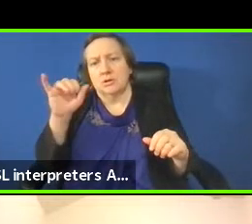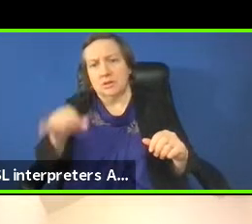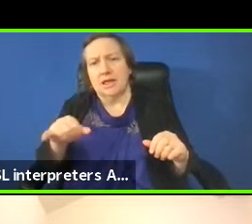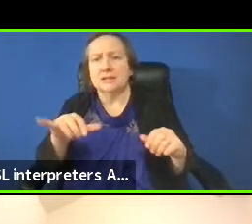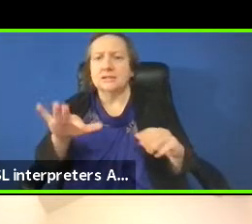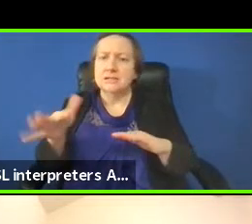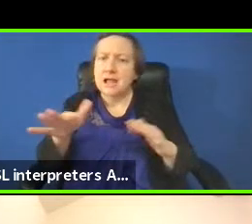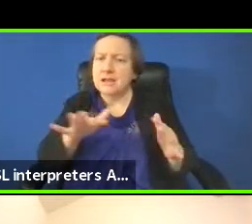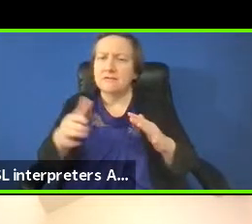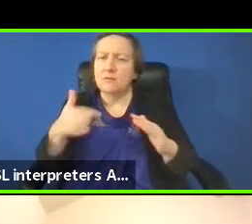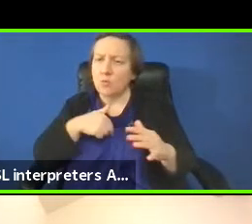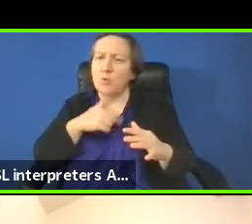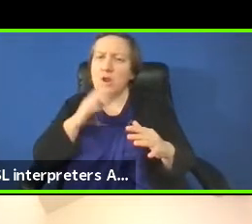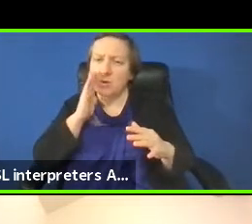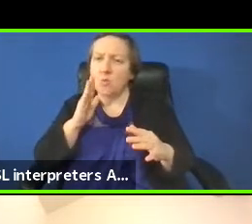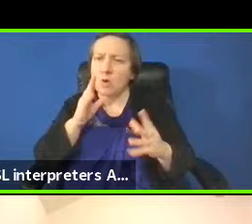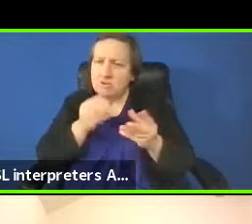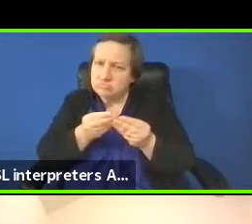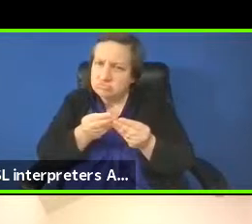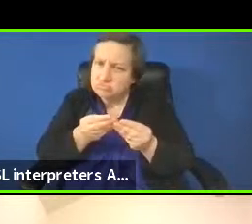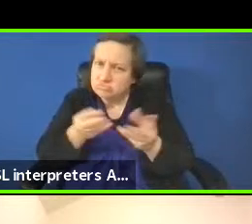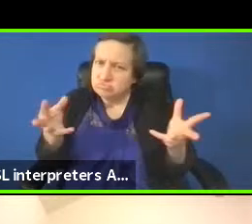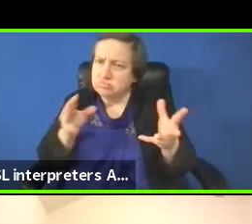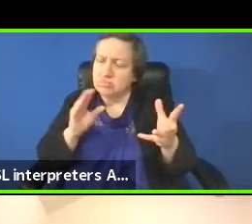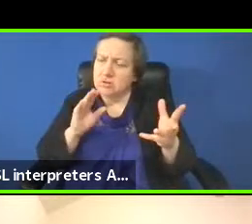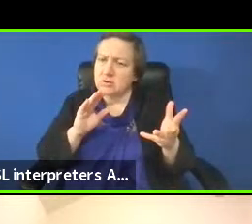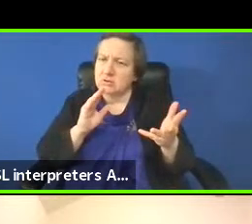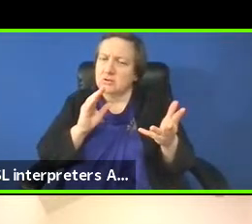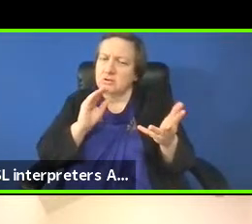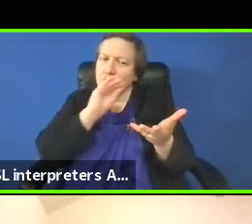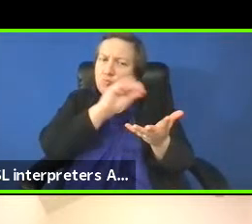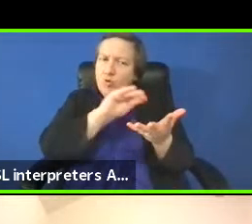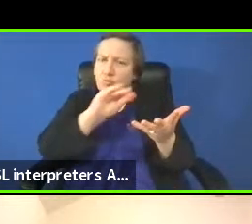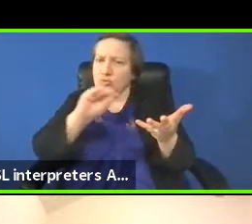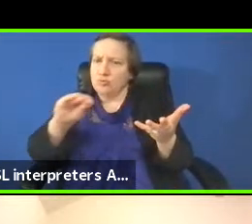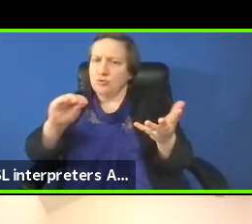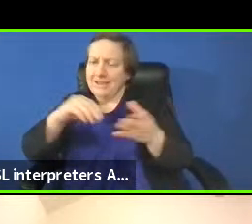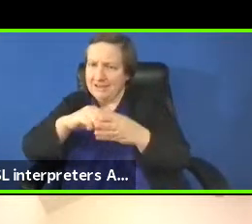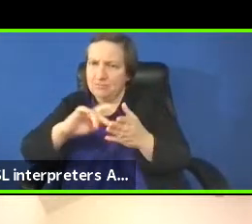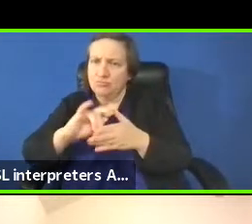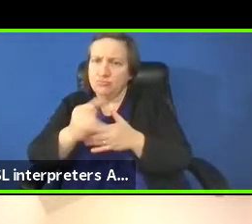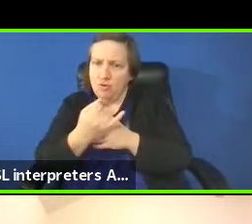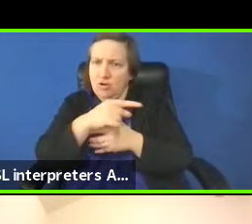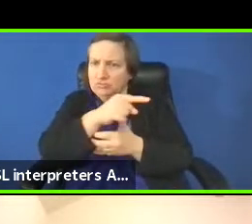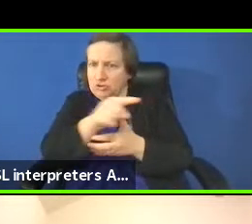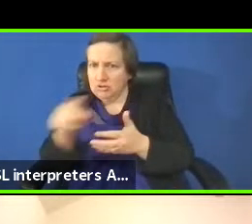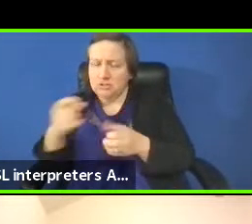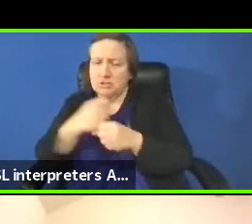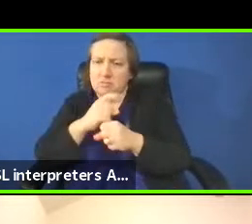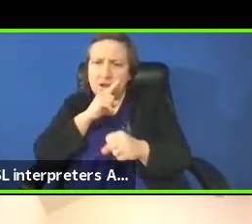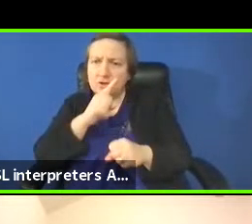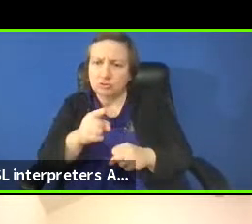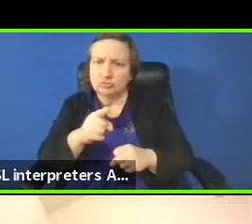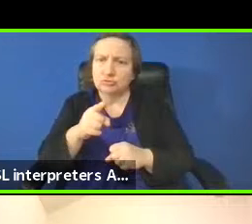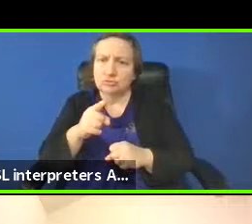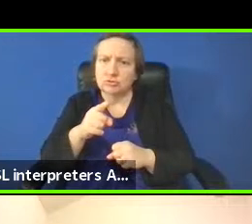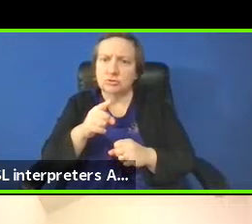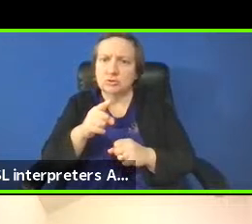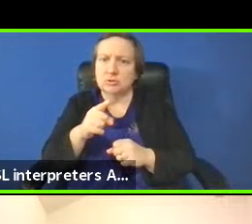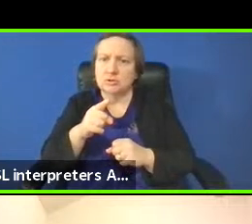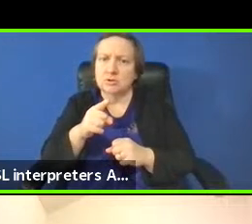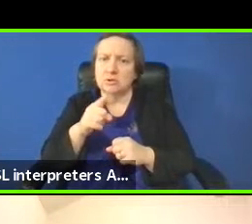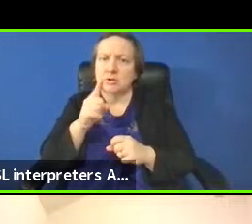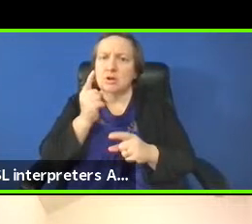kind of, we're going to spread it and sprinkle it throughout the project to make sure that it is getting in